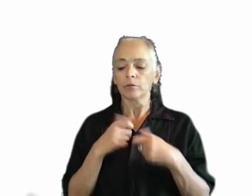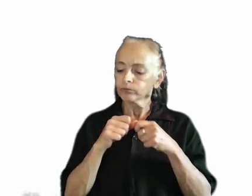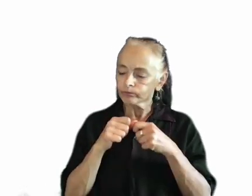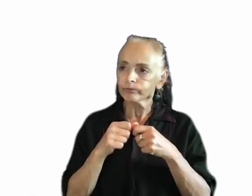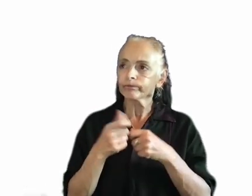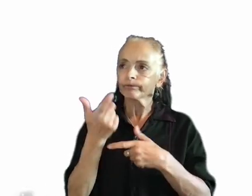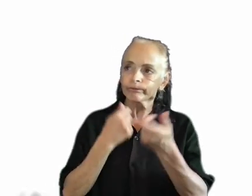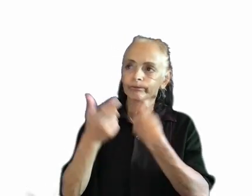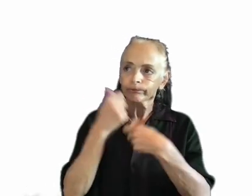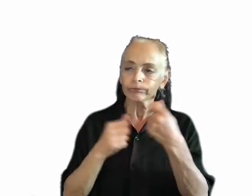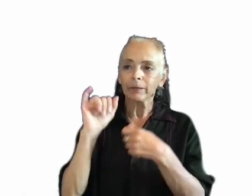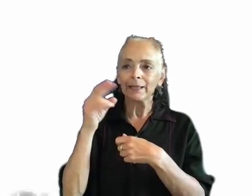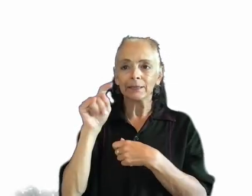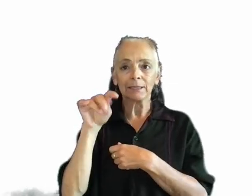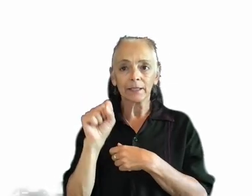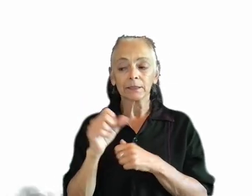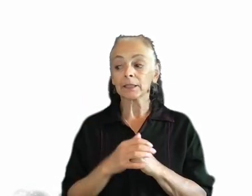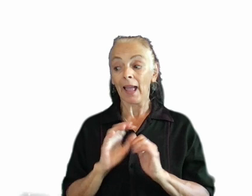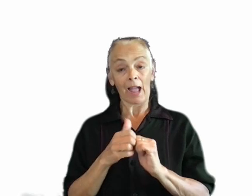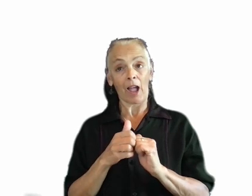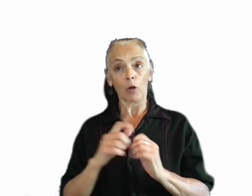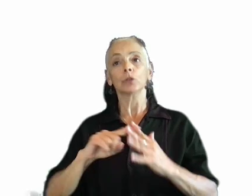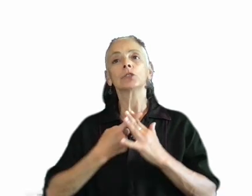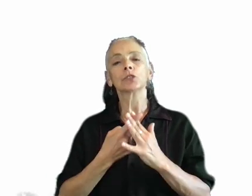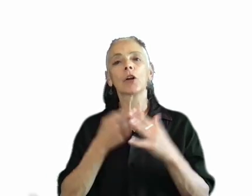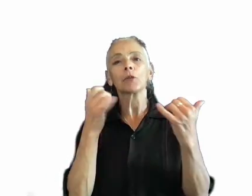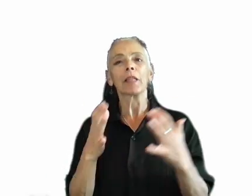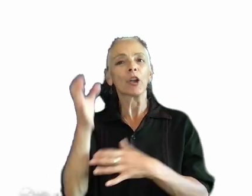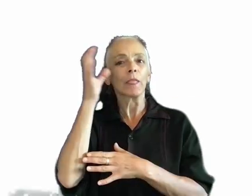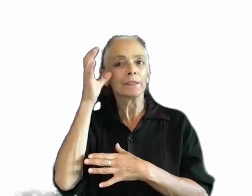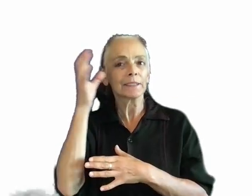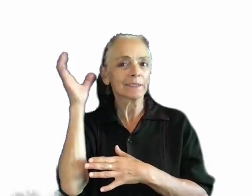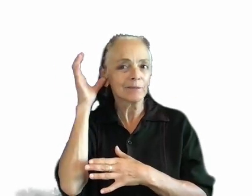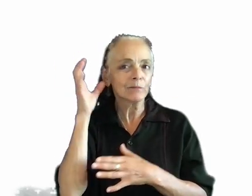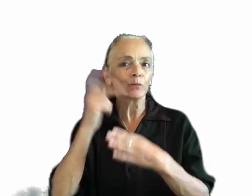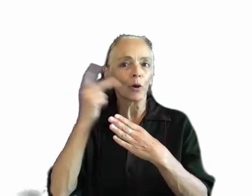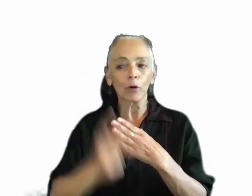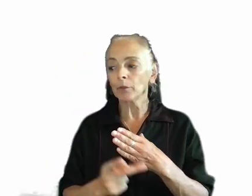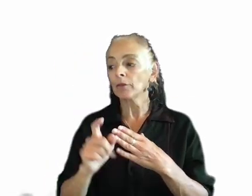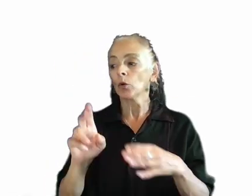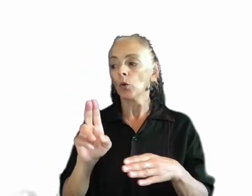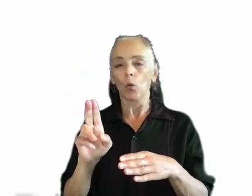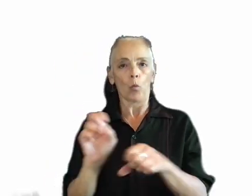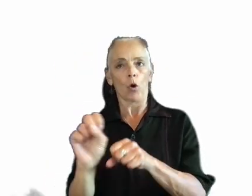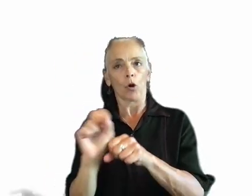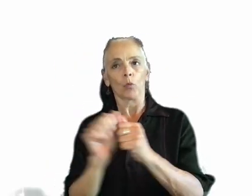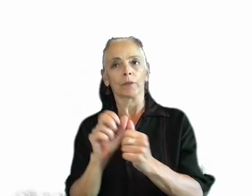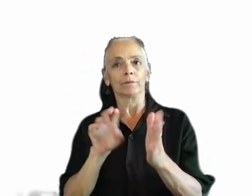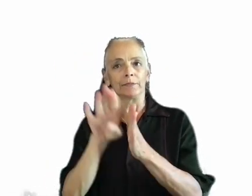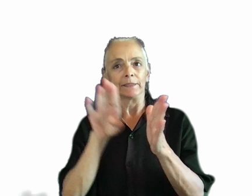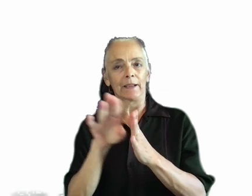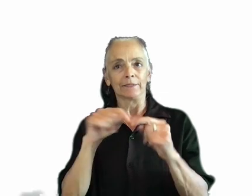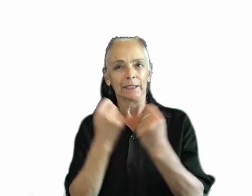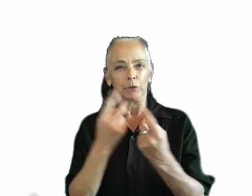so how do you do it kick off something called a player listening program you'll need to work with your deaf teams to figure out which players to listen